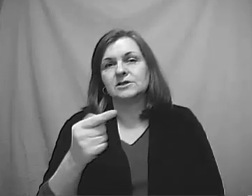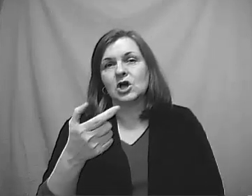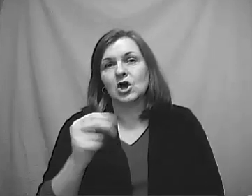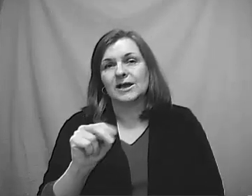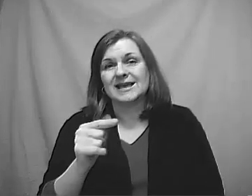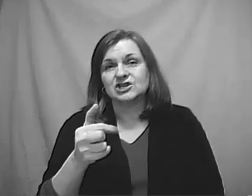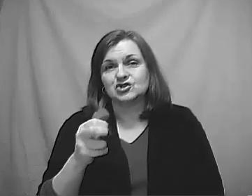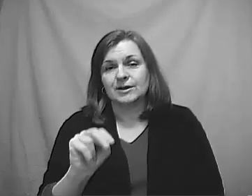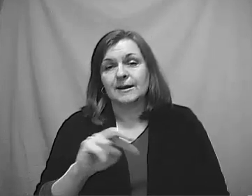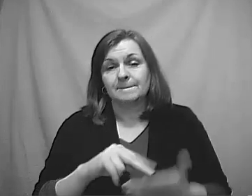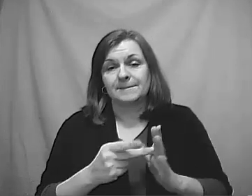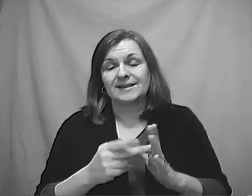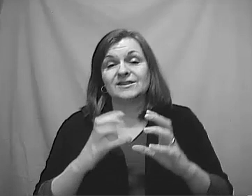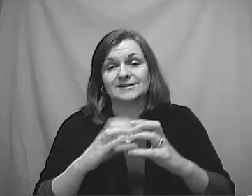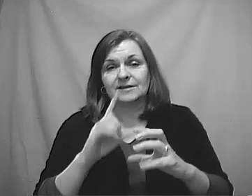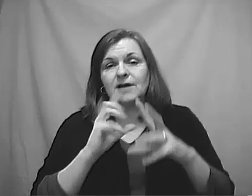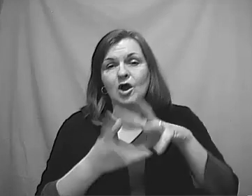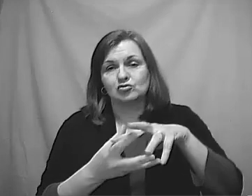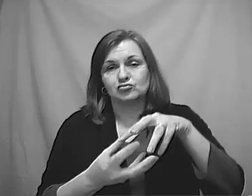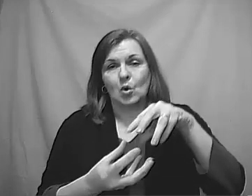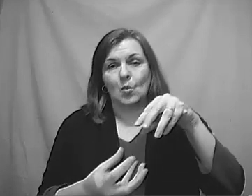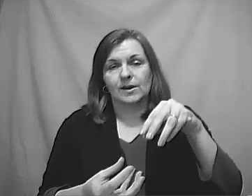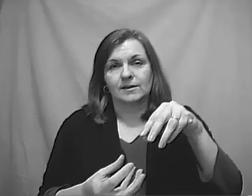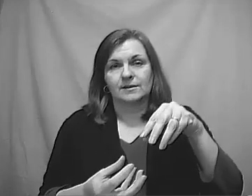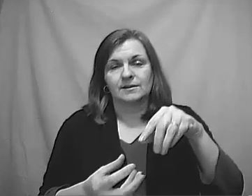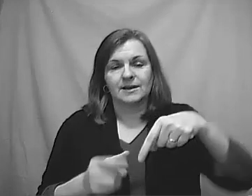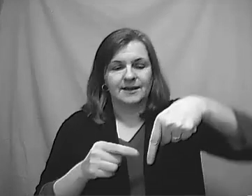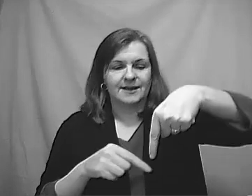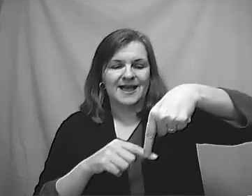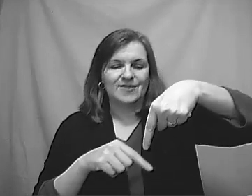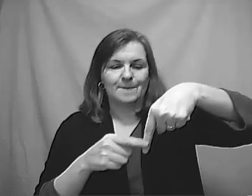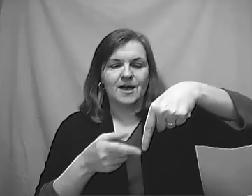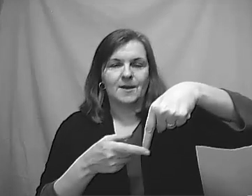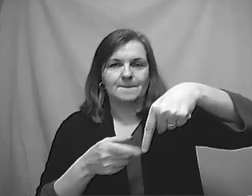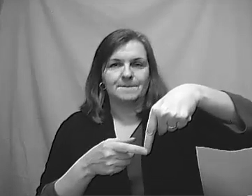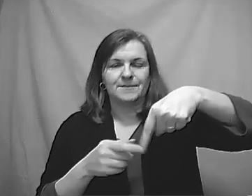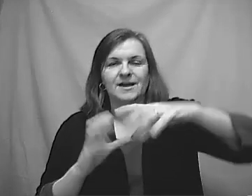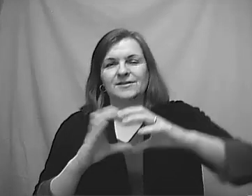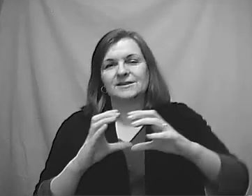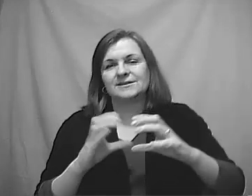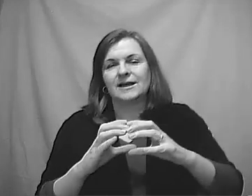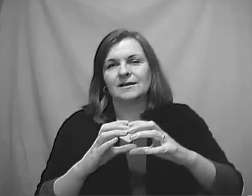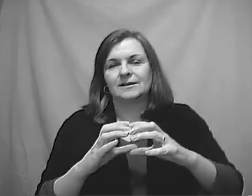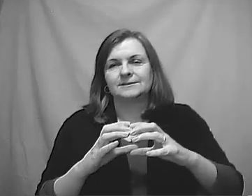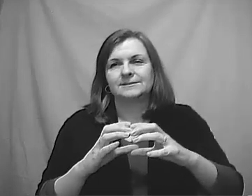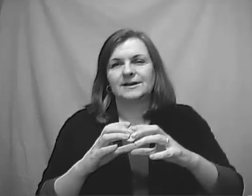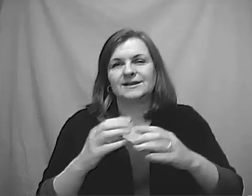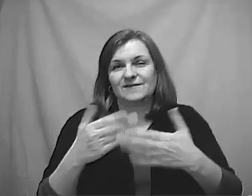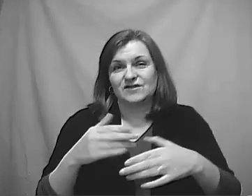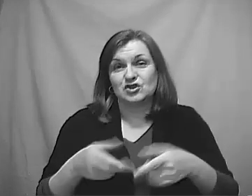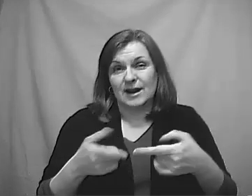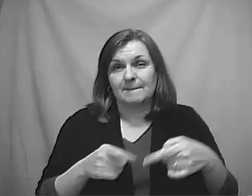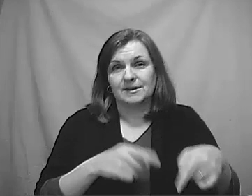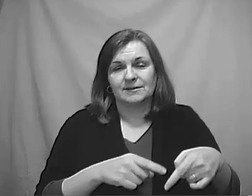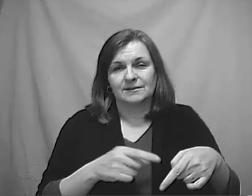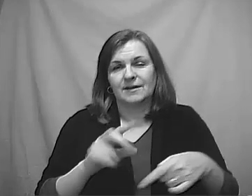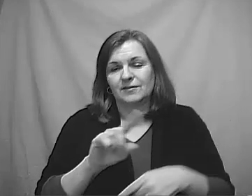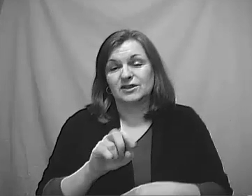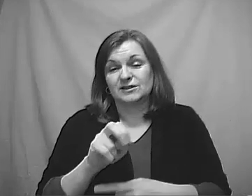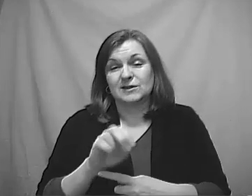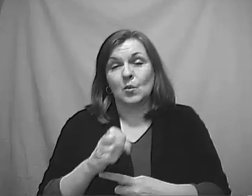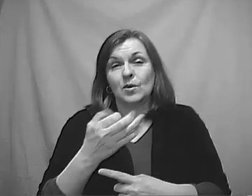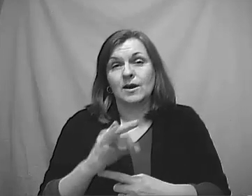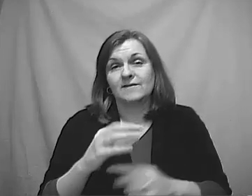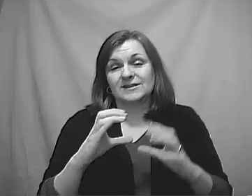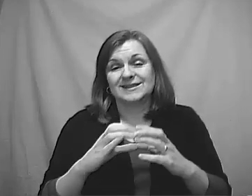cells actually growing. So the cells are divided very, very quickly in this zone of cell division,